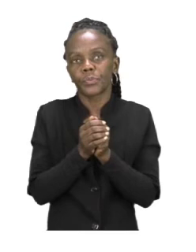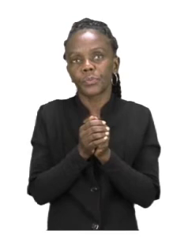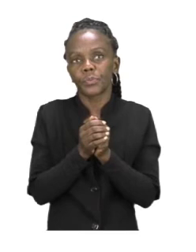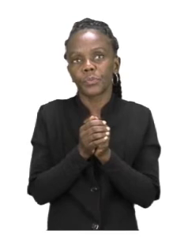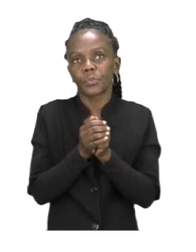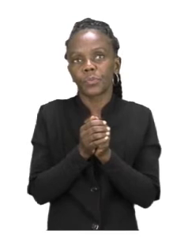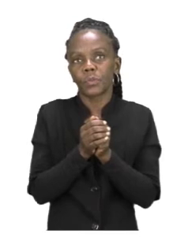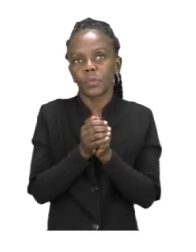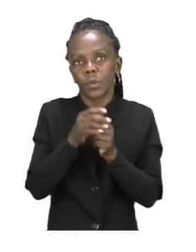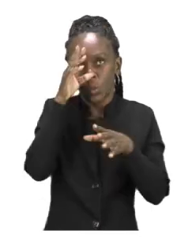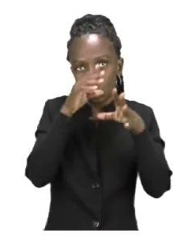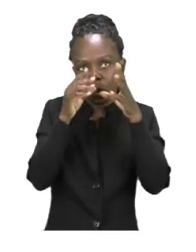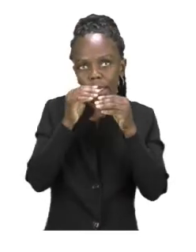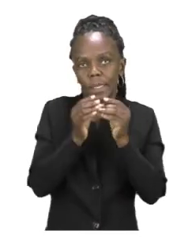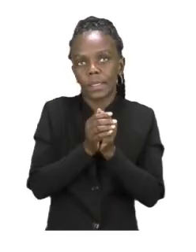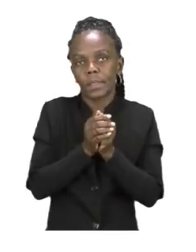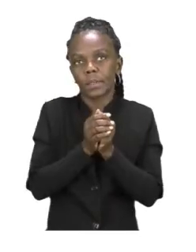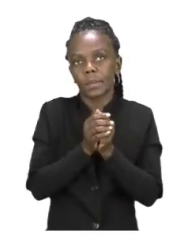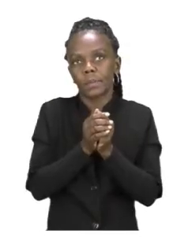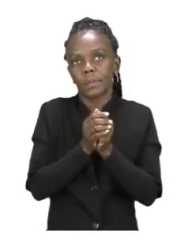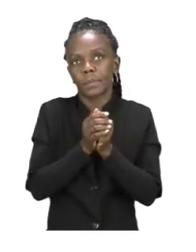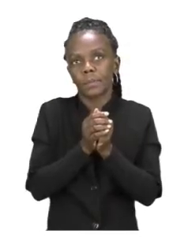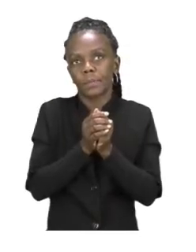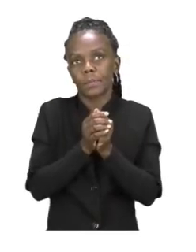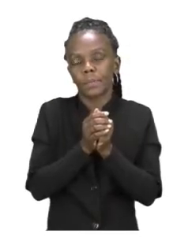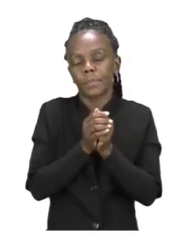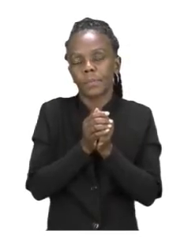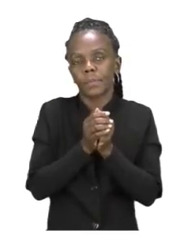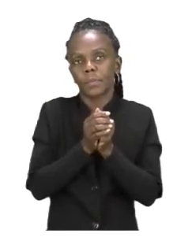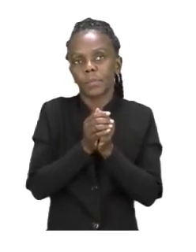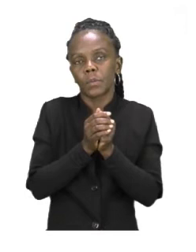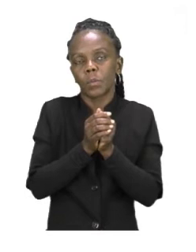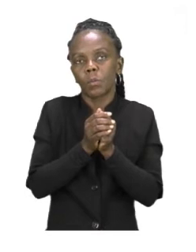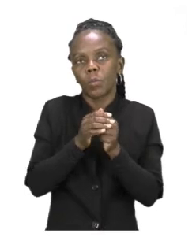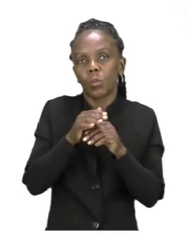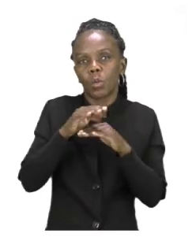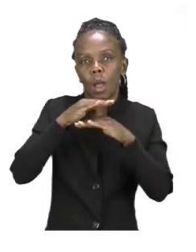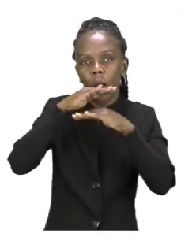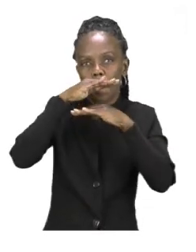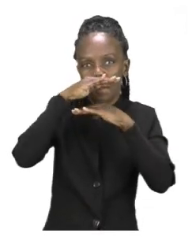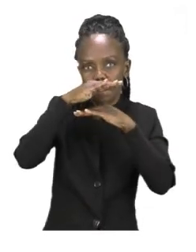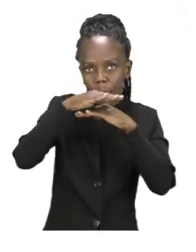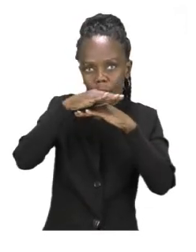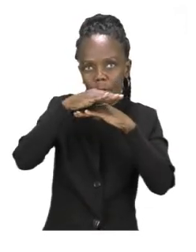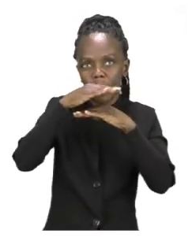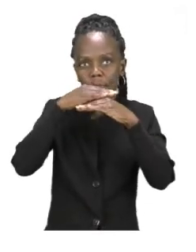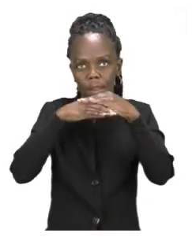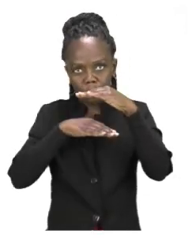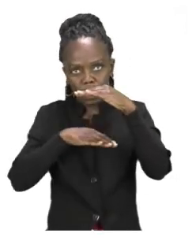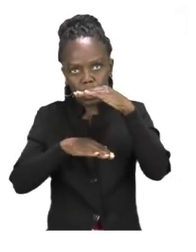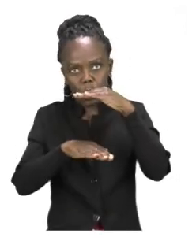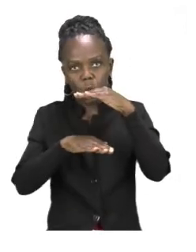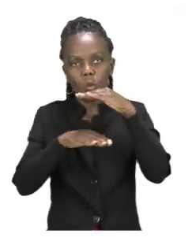learn how to put above and below. Now, I have some